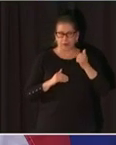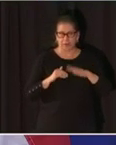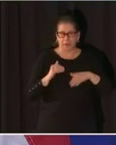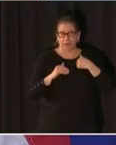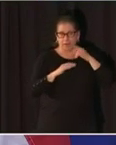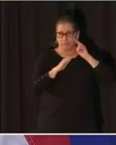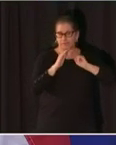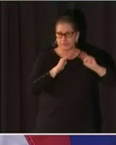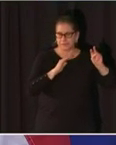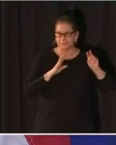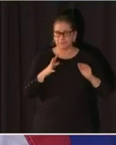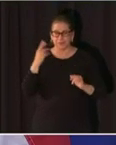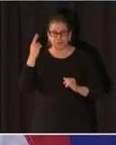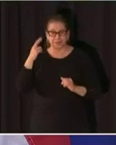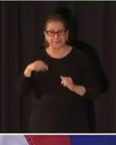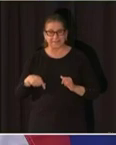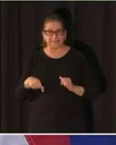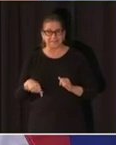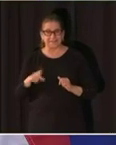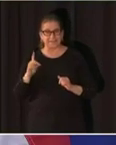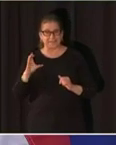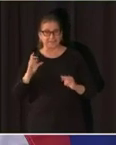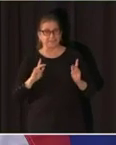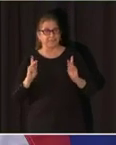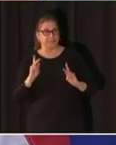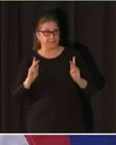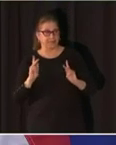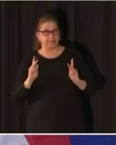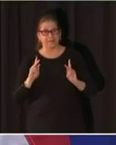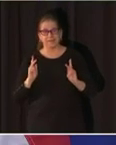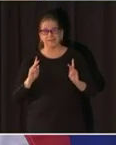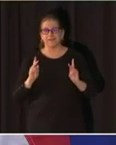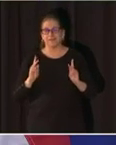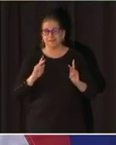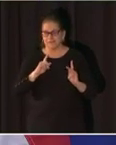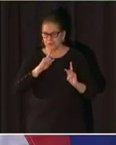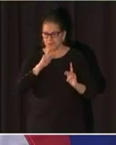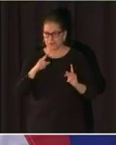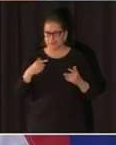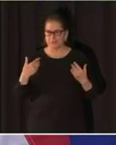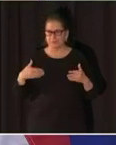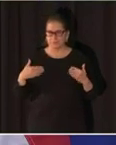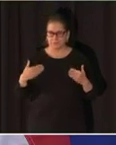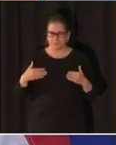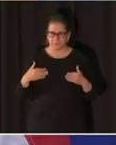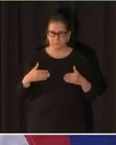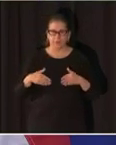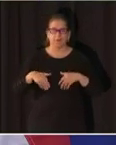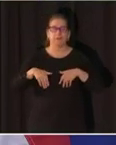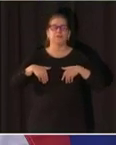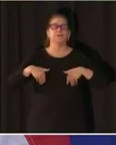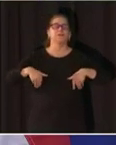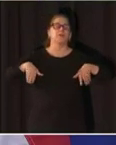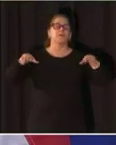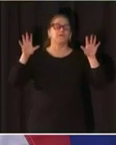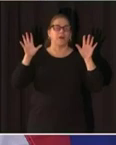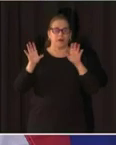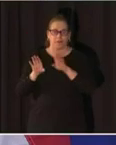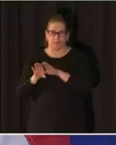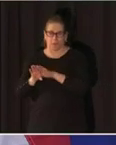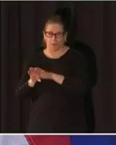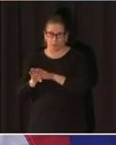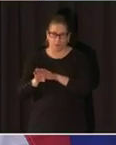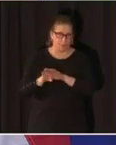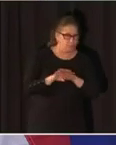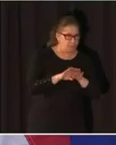and businesses are making tremendous sacrifices to flatten the curve. We know